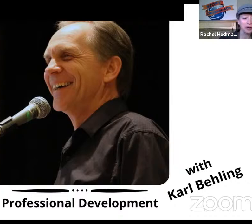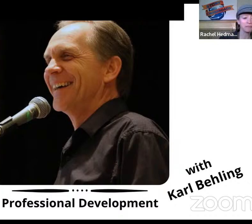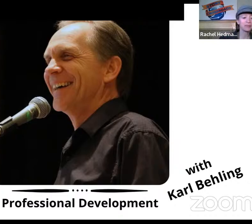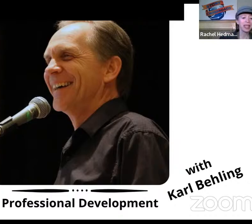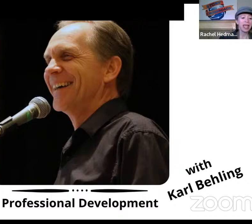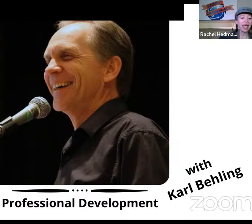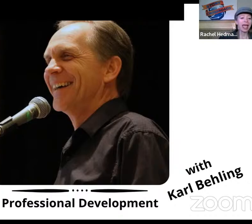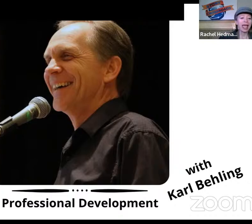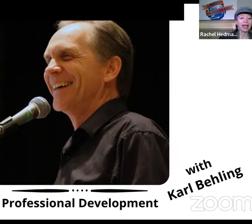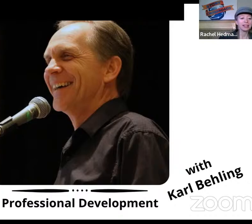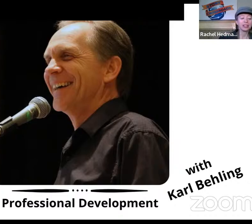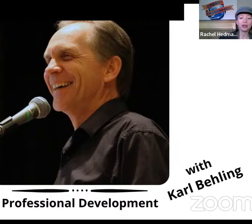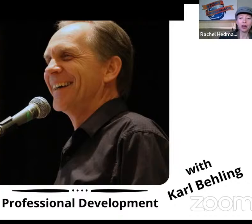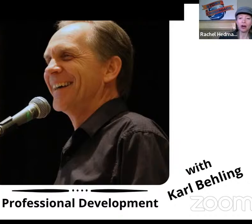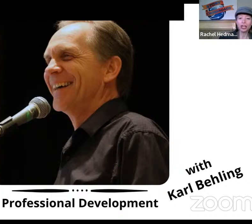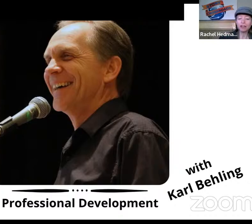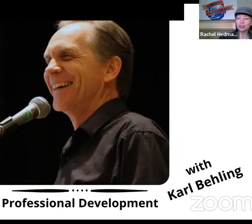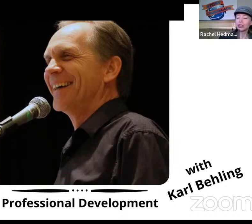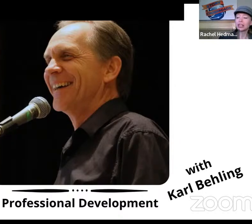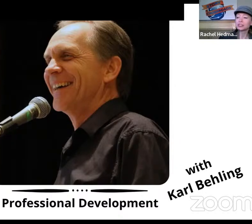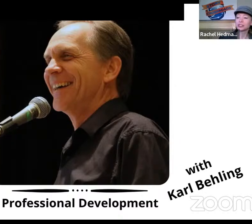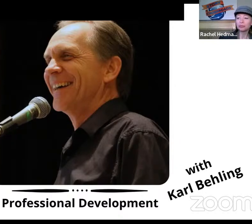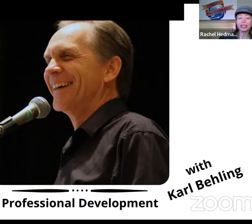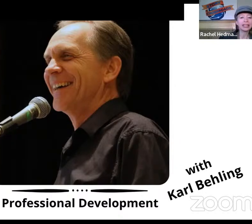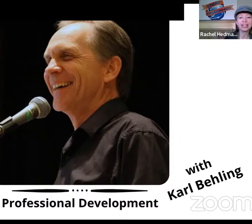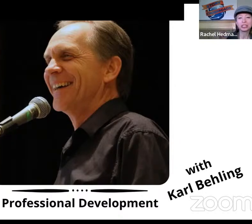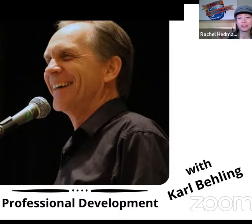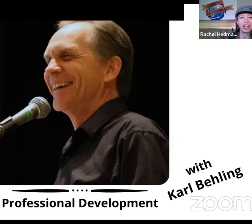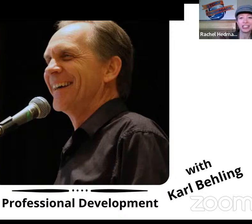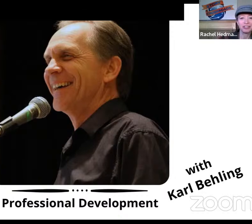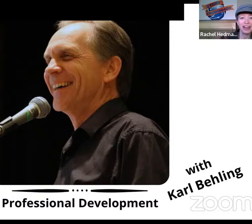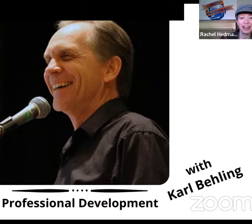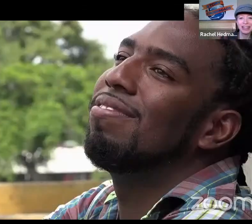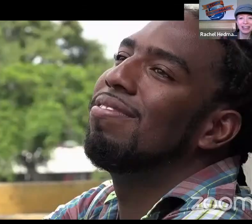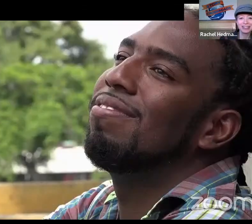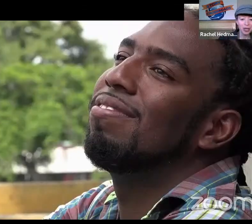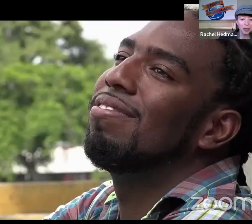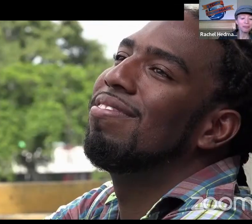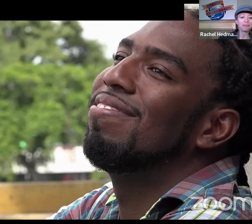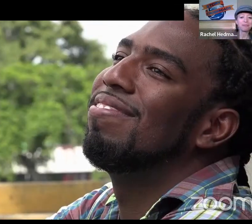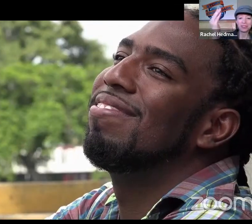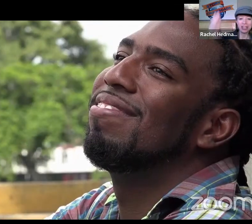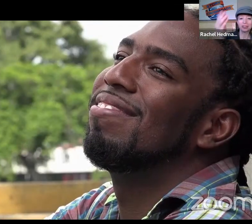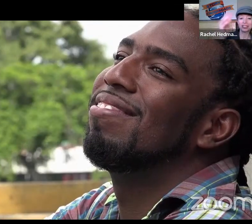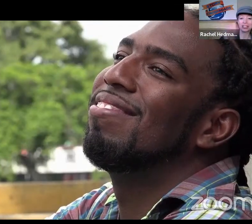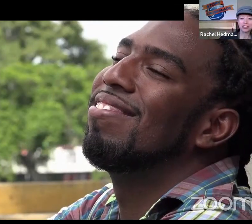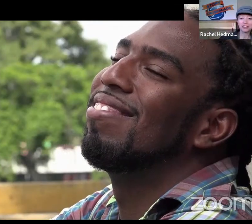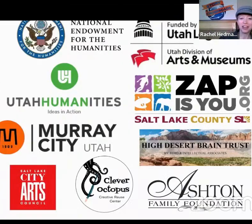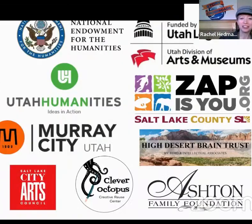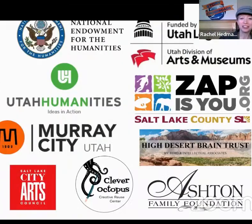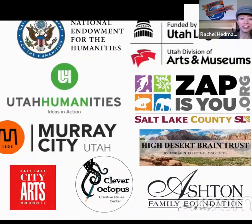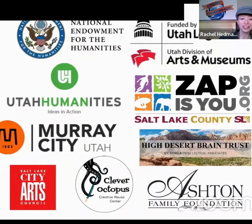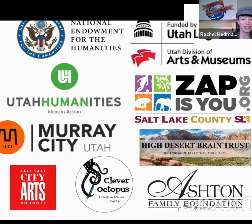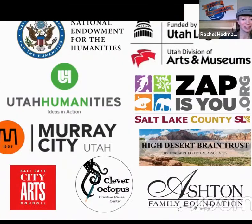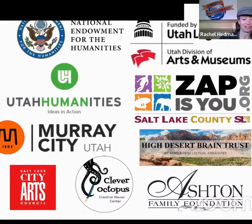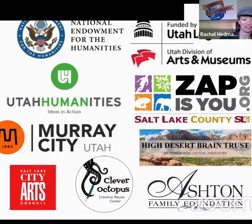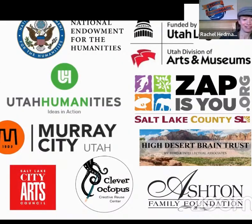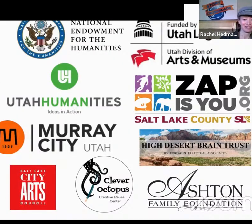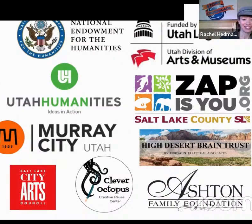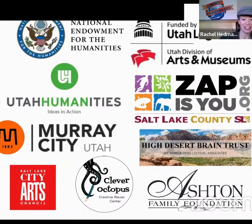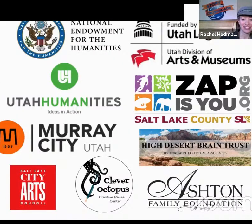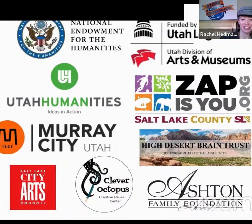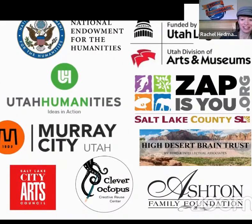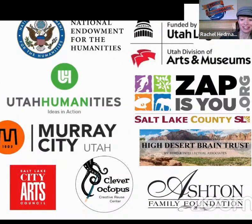on where you are. And all you have to do to get the Zoom link, I can't just flash it right here. To funding from National Endowment for